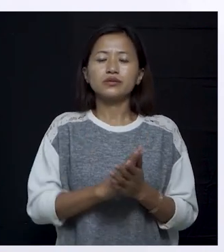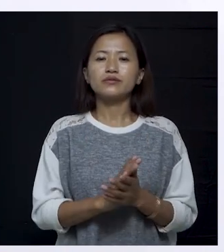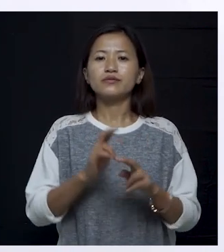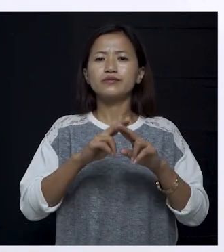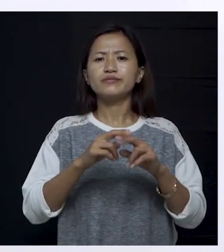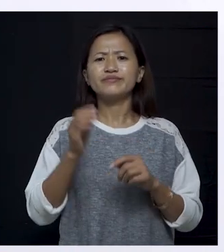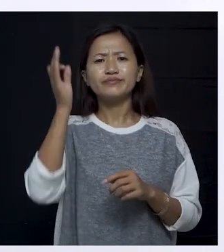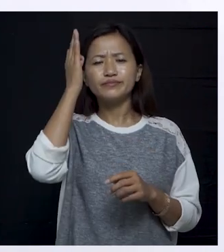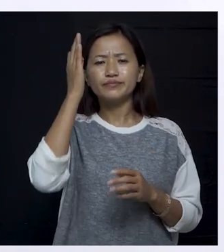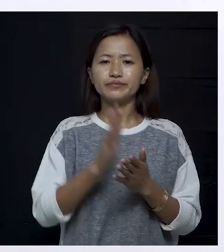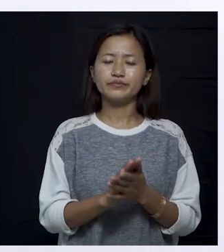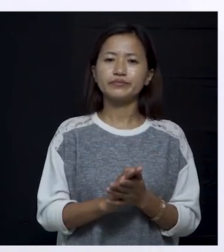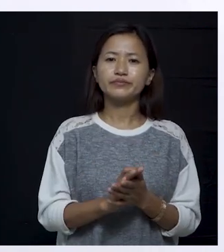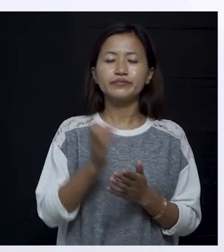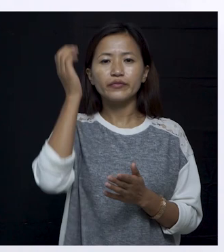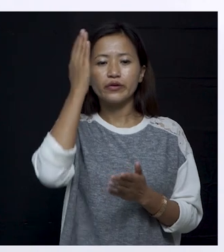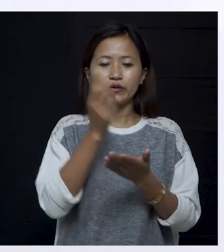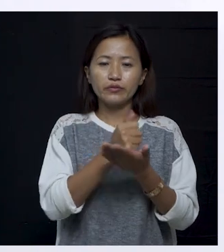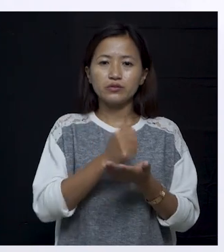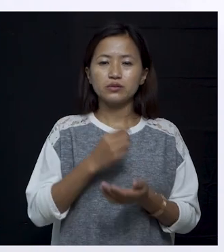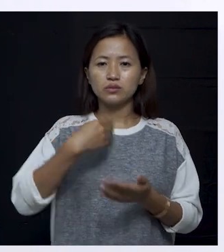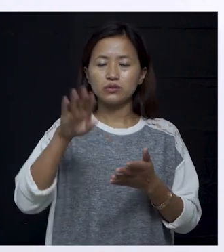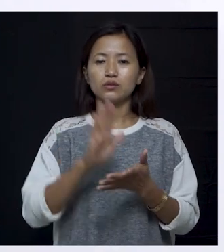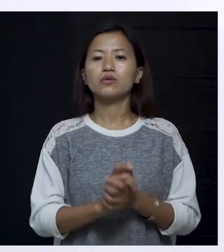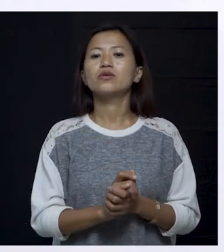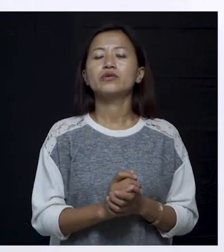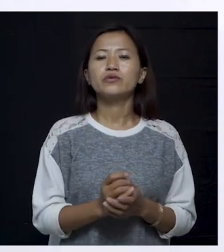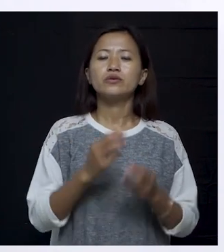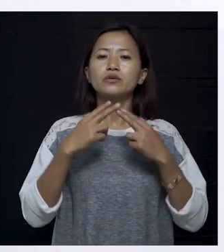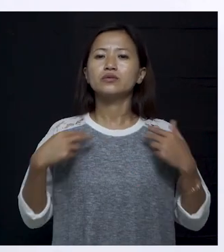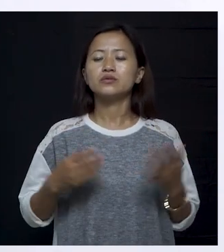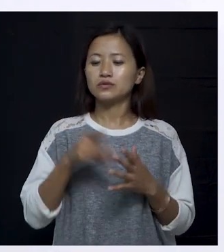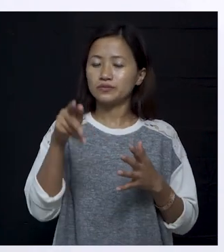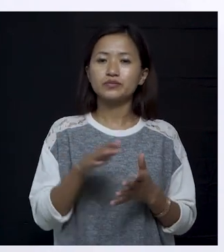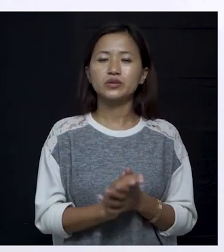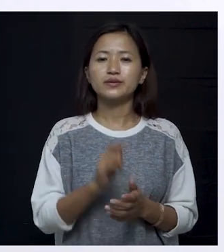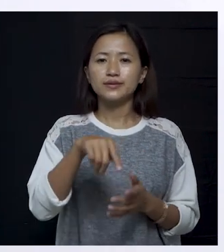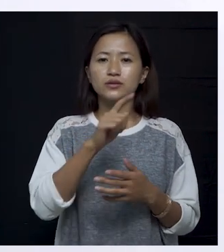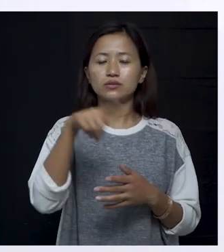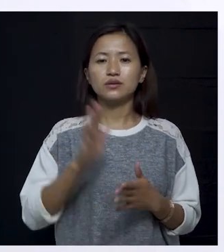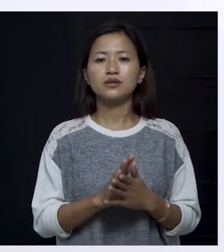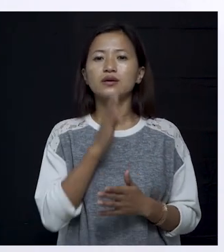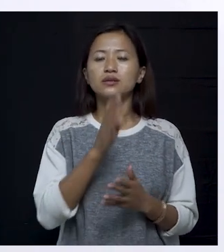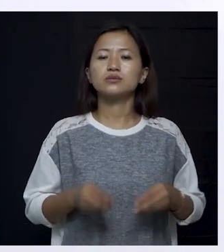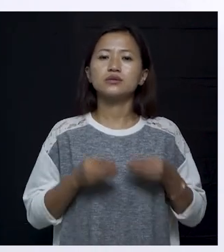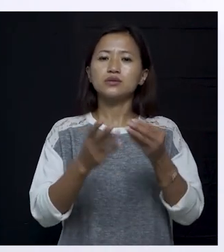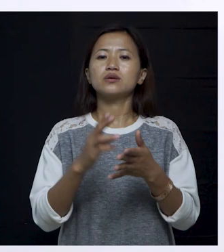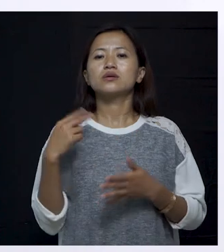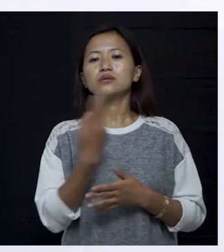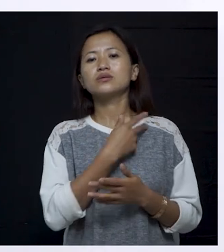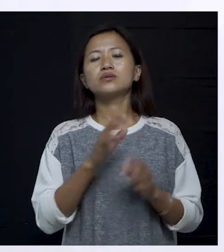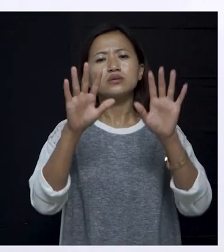fundamental rights, then we can go to the court for it, okay? Now, since these rights have been given to us by